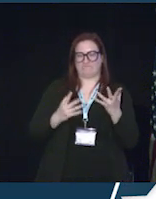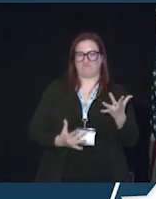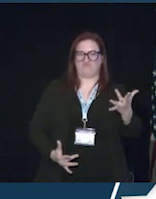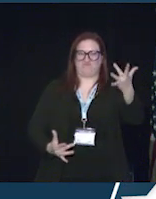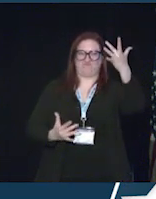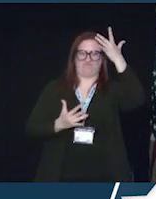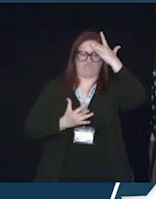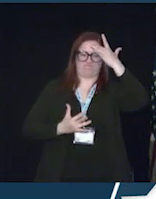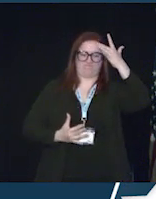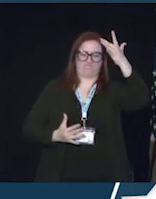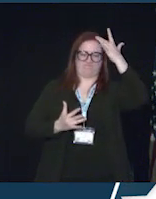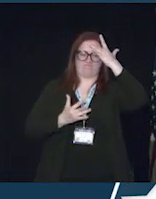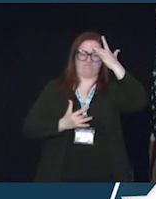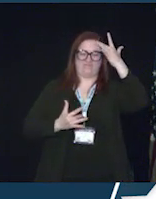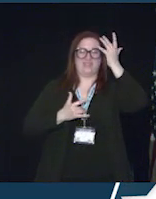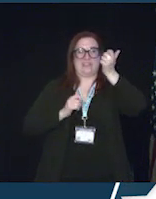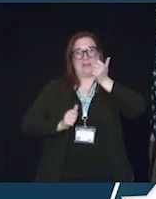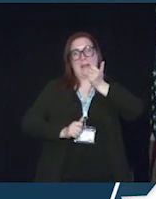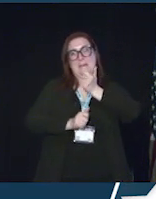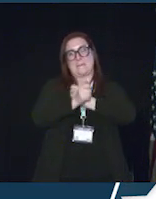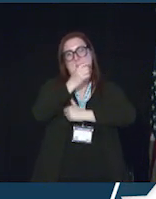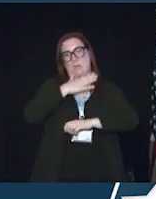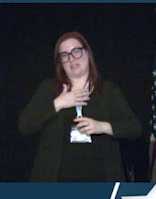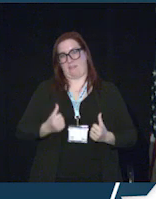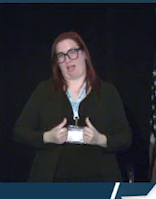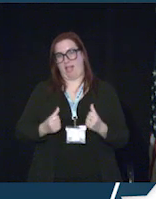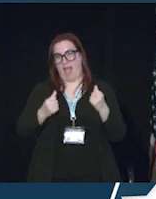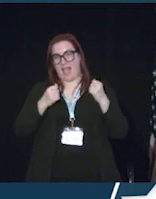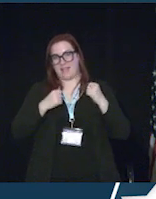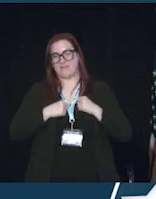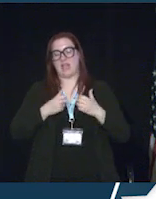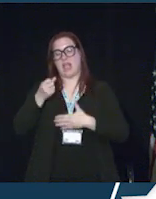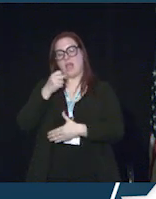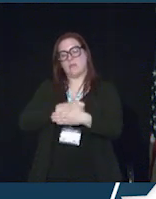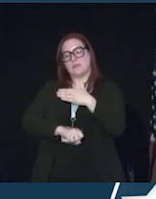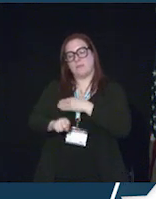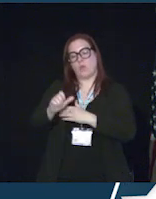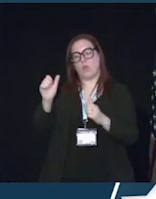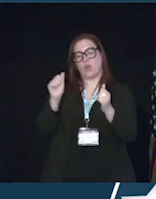sick for most of my life. I was born with